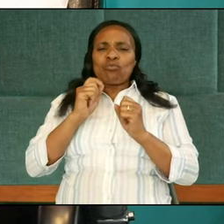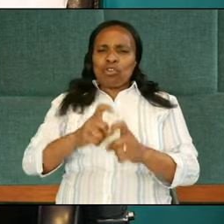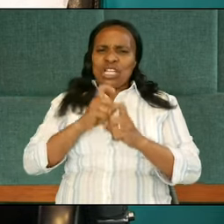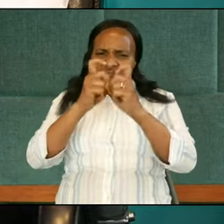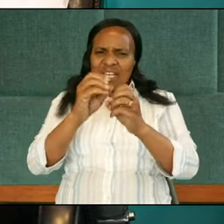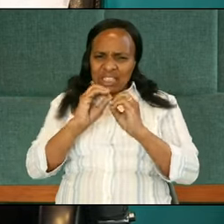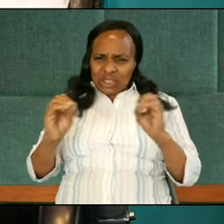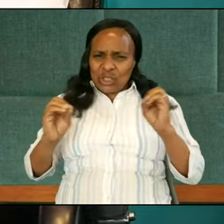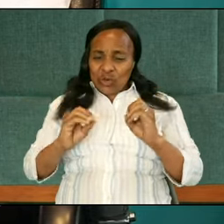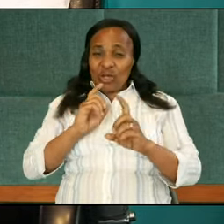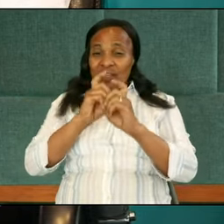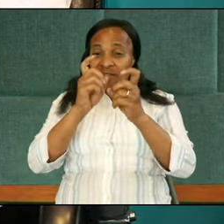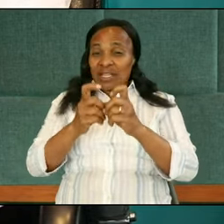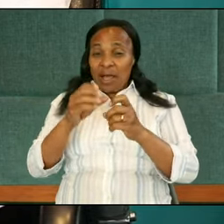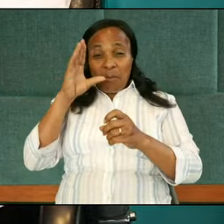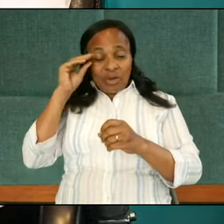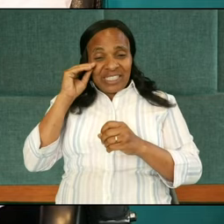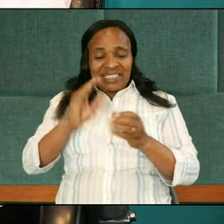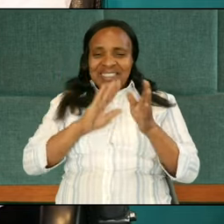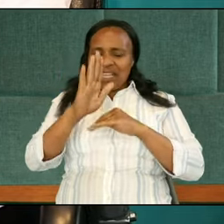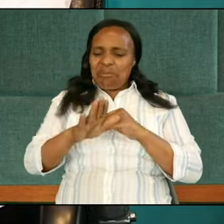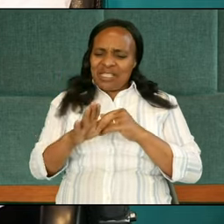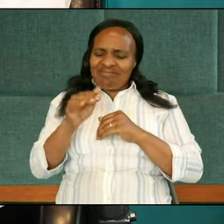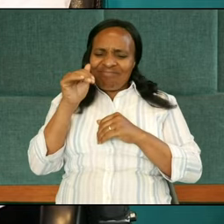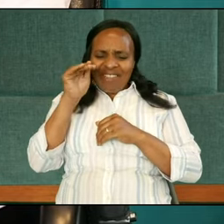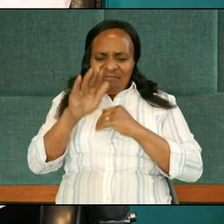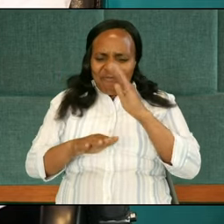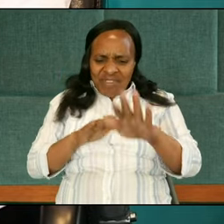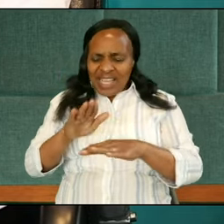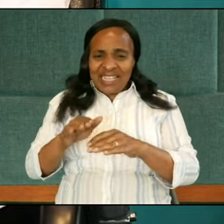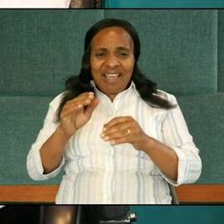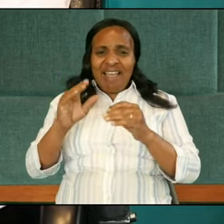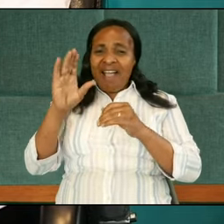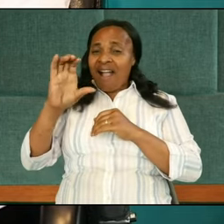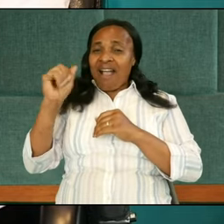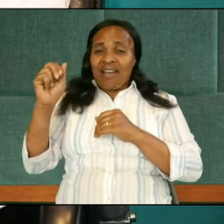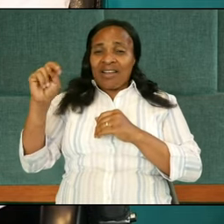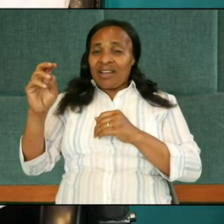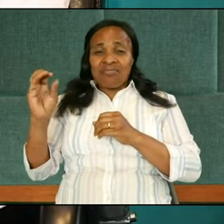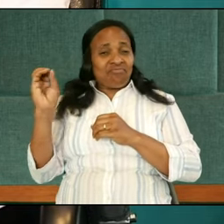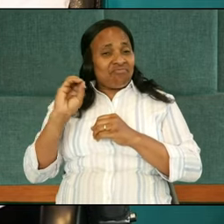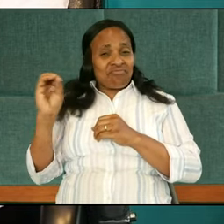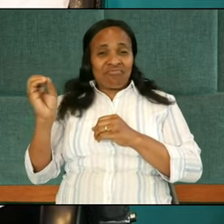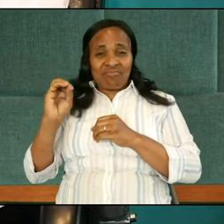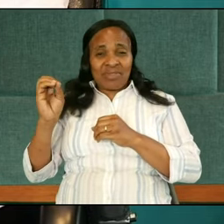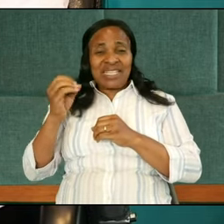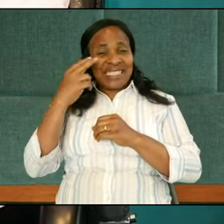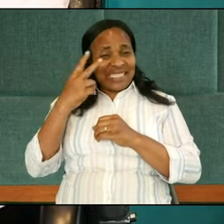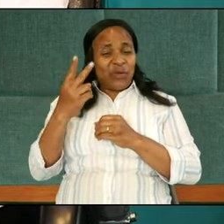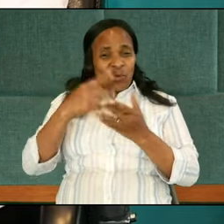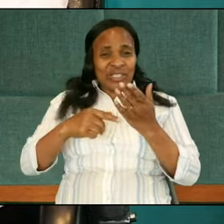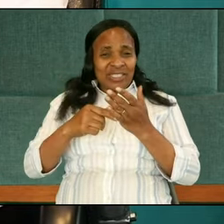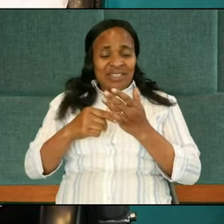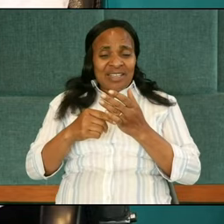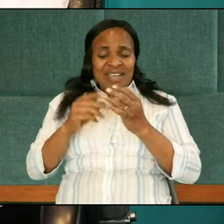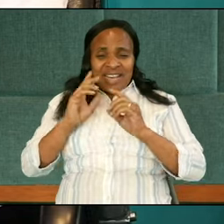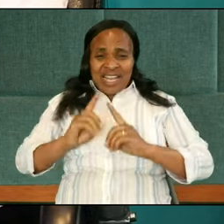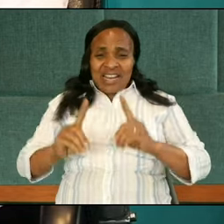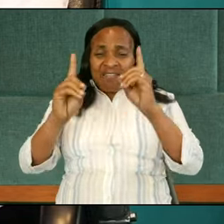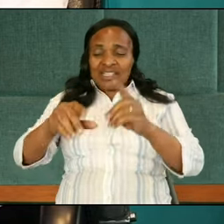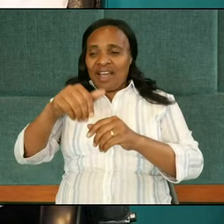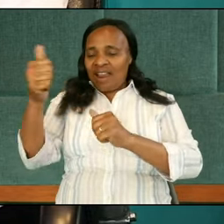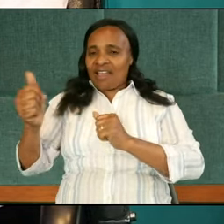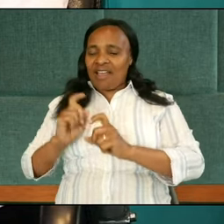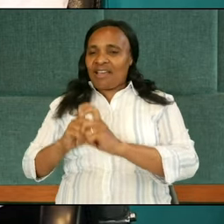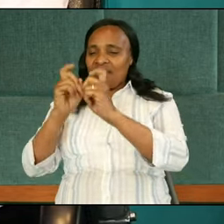not stepping foot into Canaan as God had promised him. But we see he delivers another better gift